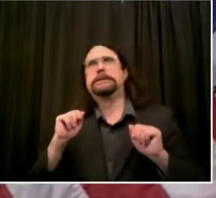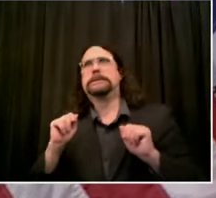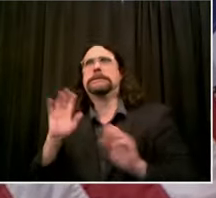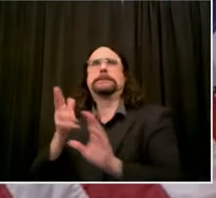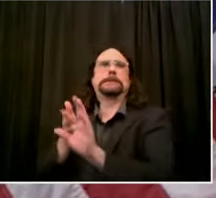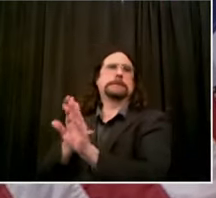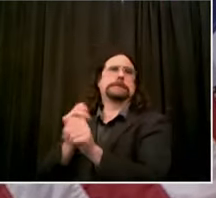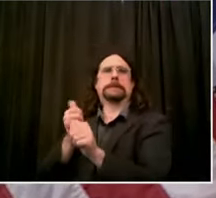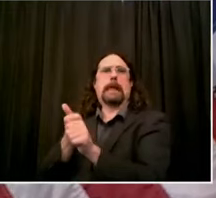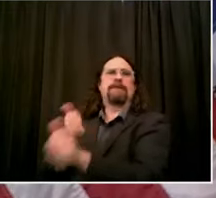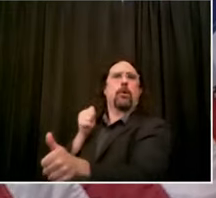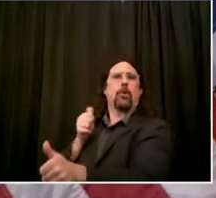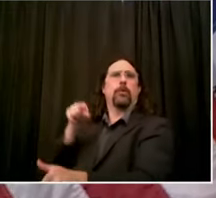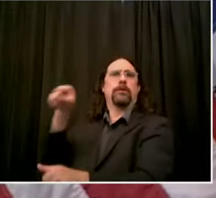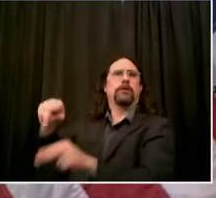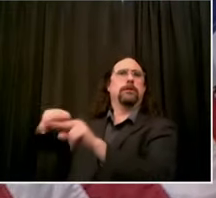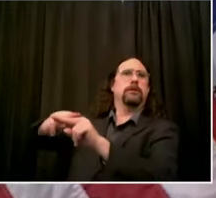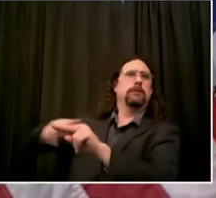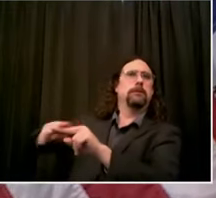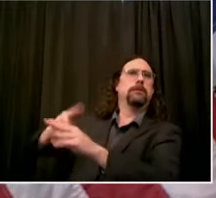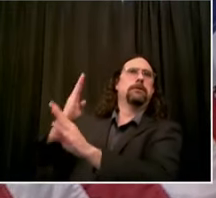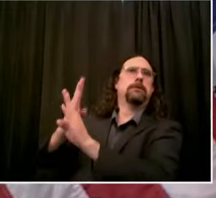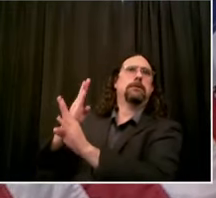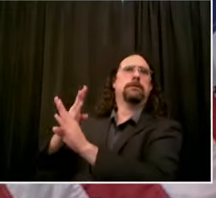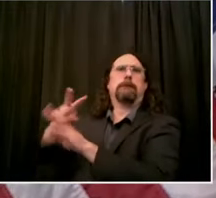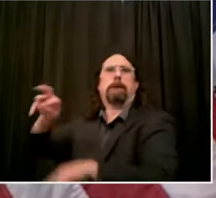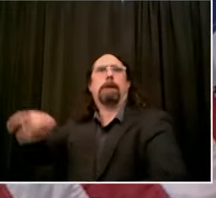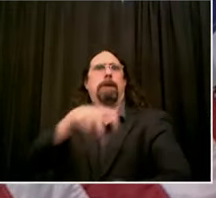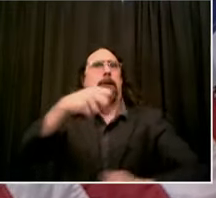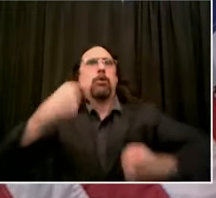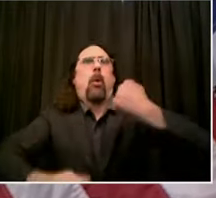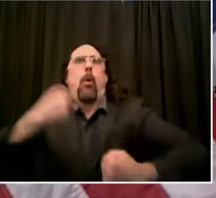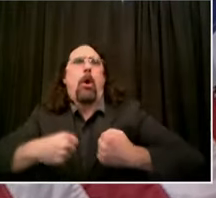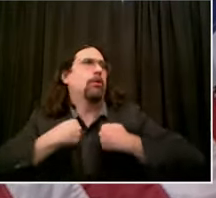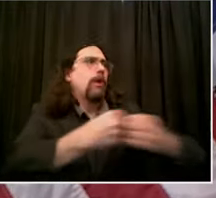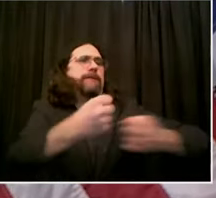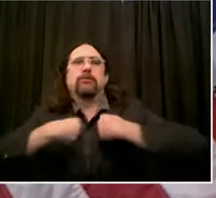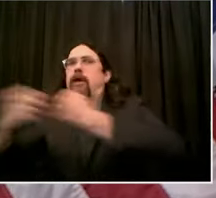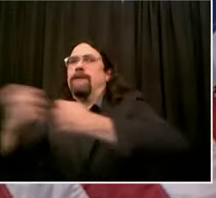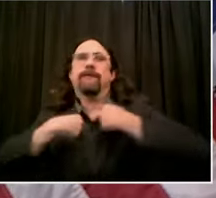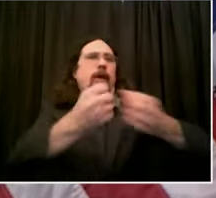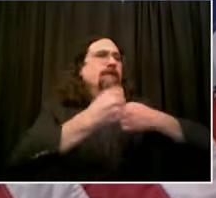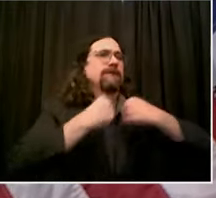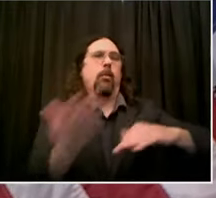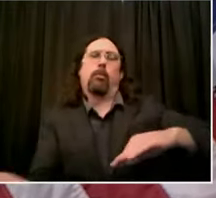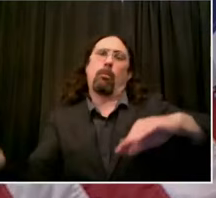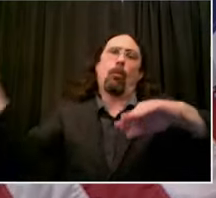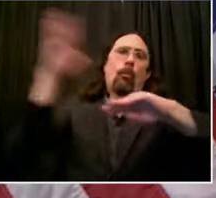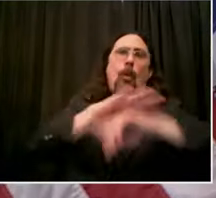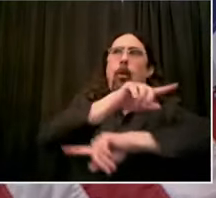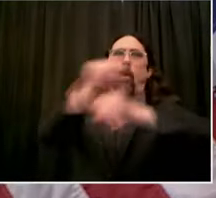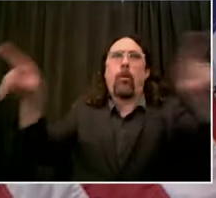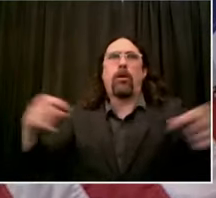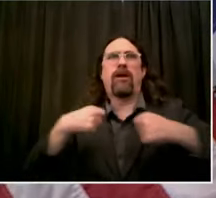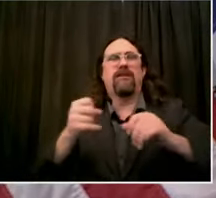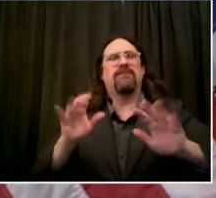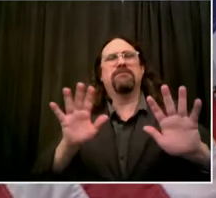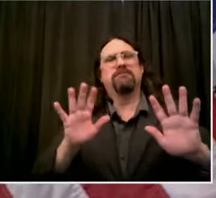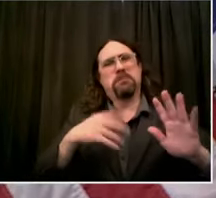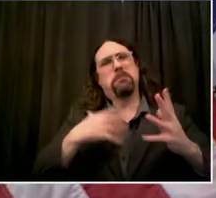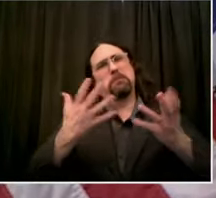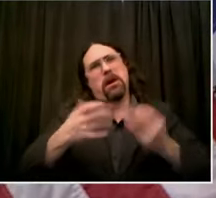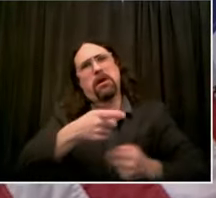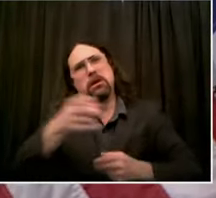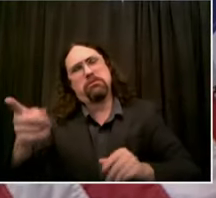to know that when they get on that subway car, to get on that bus, it is safe and there are rules and it's clean and everyone knows how